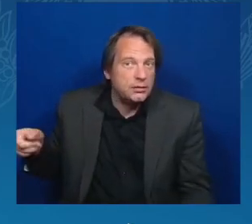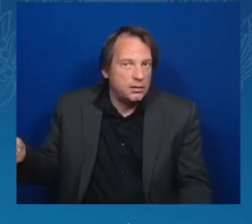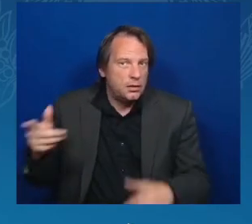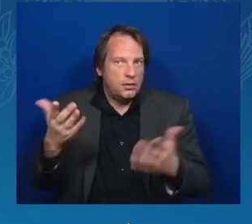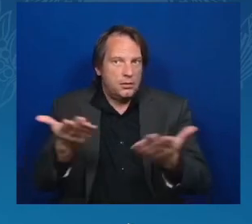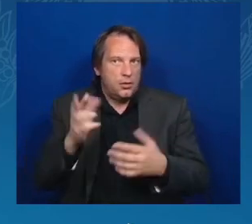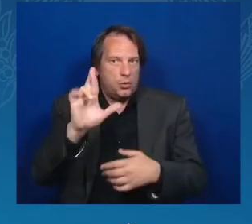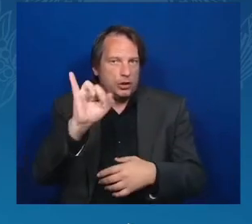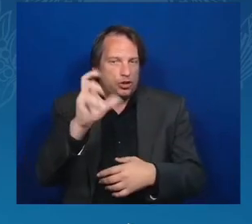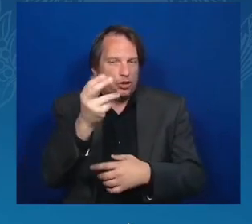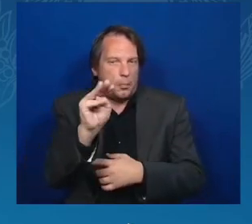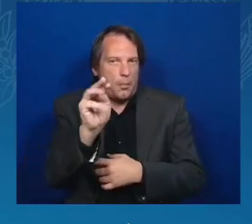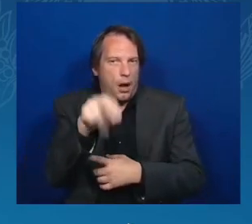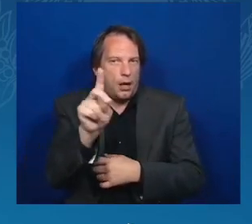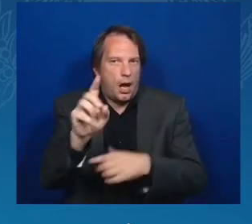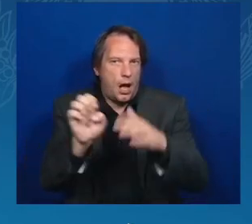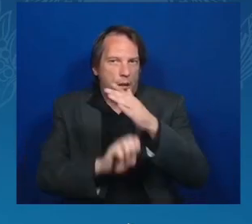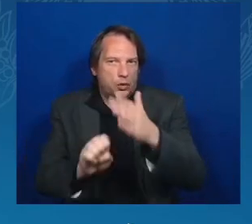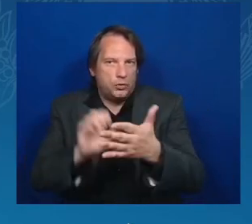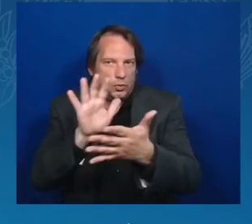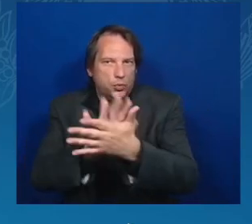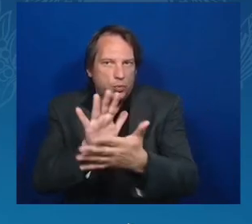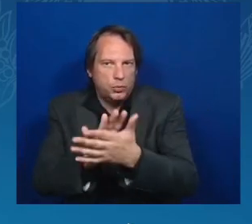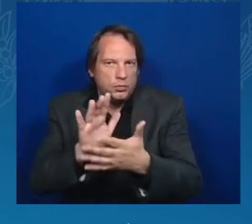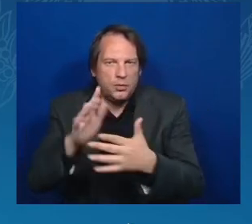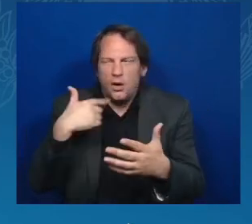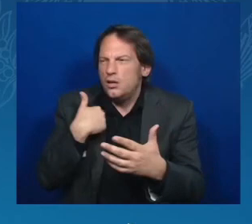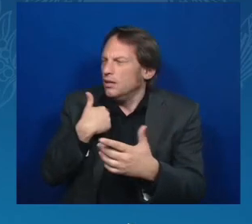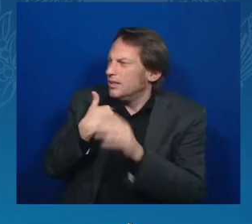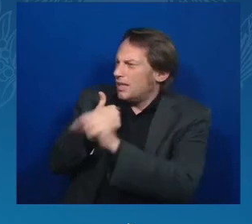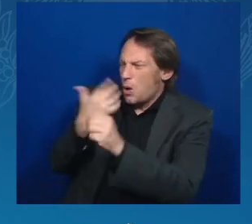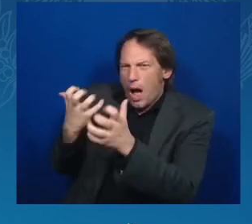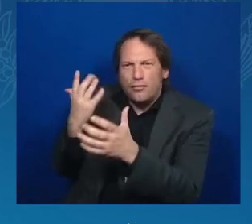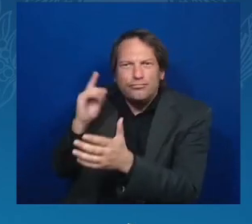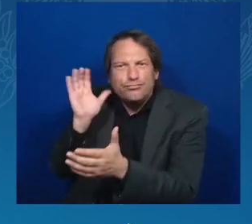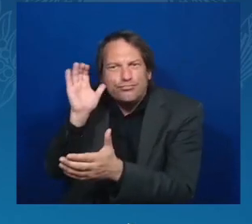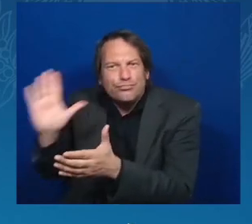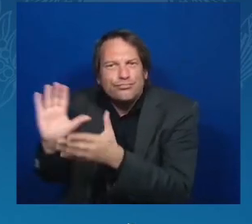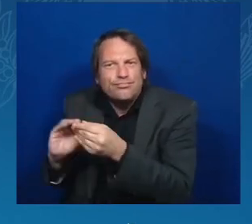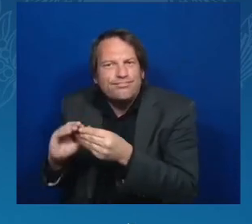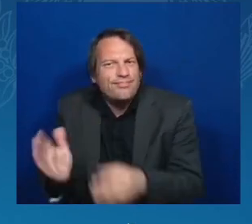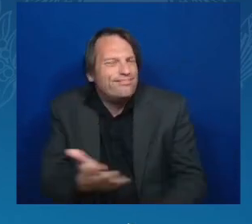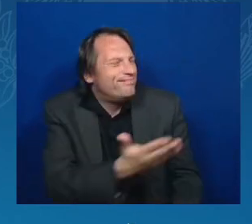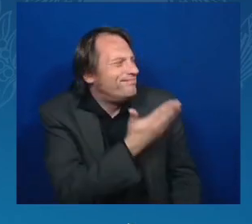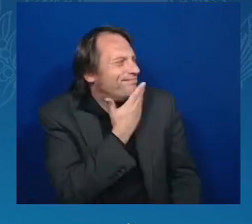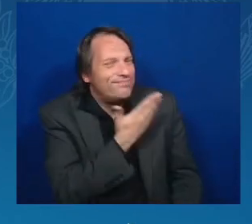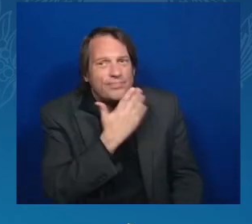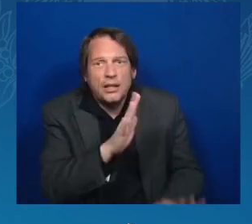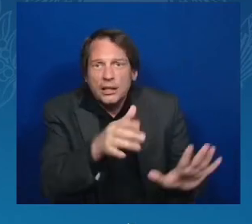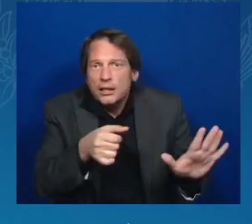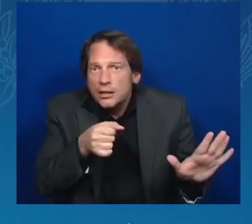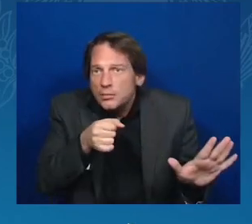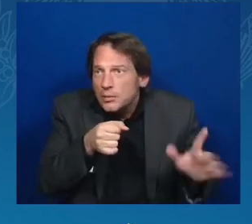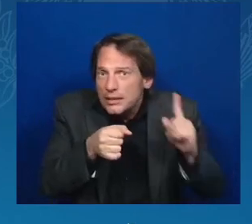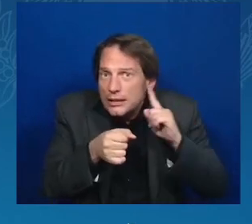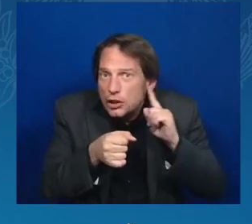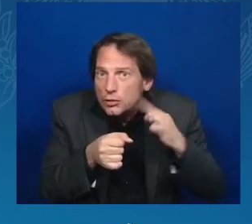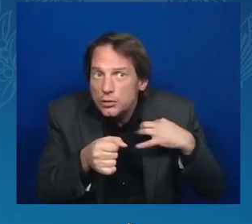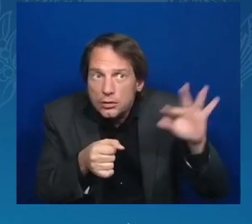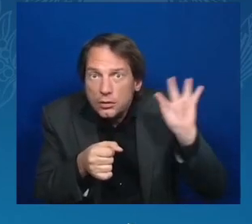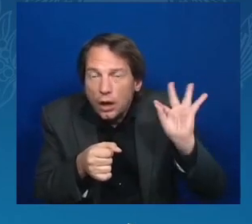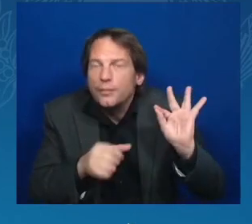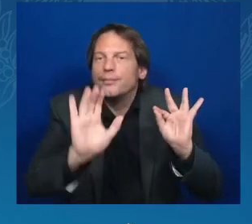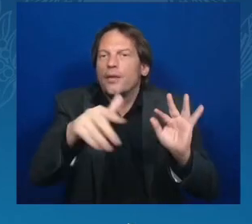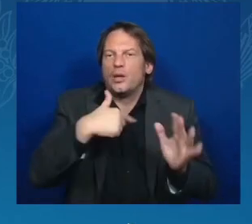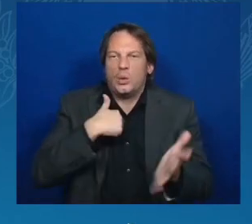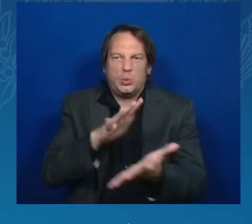can you hear me? Yes. All right. So I'm a school nurse at Richmond Elementary School in the Port Richmond section of the city. I've been at